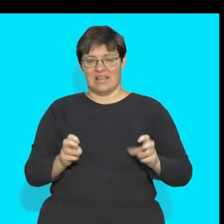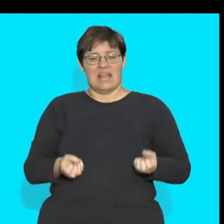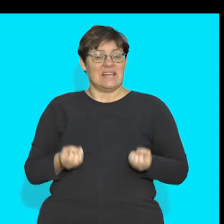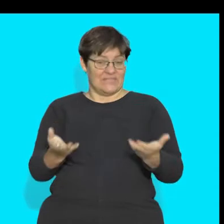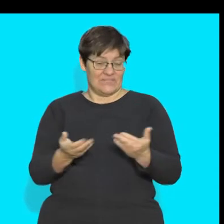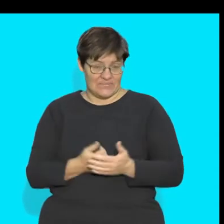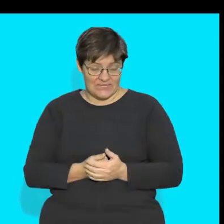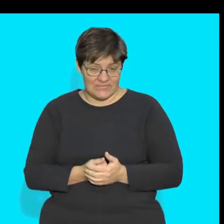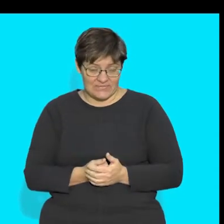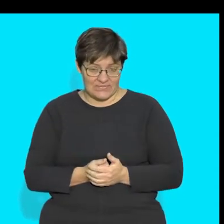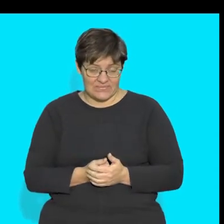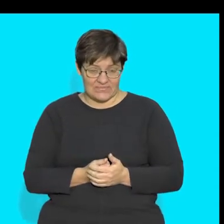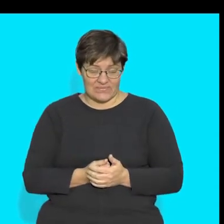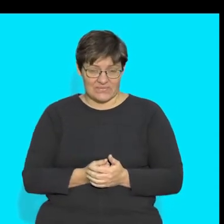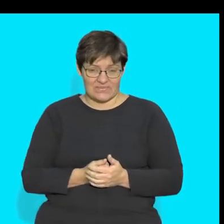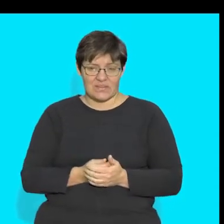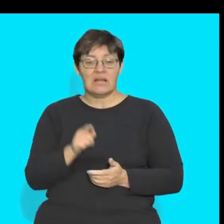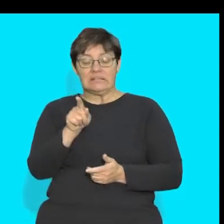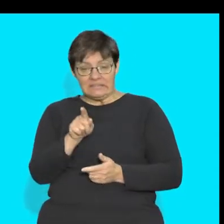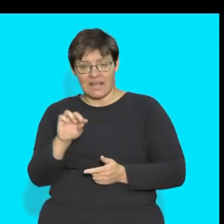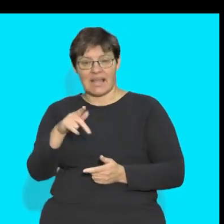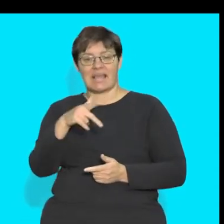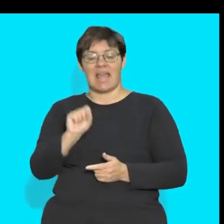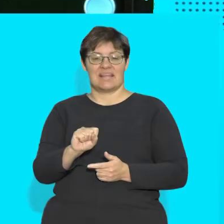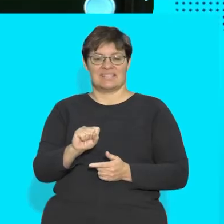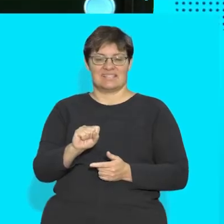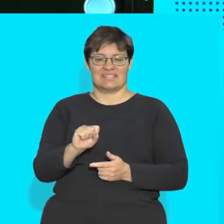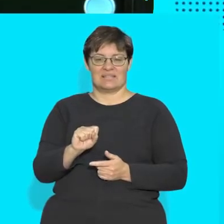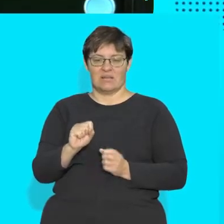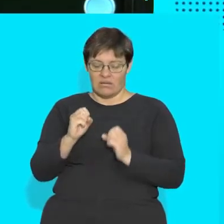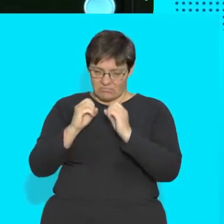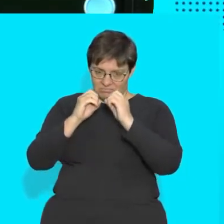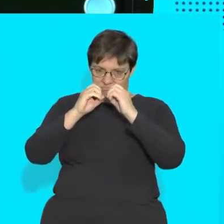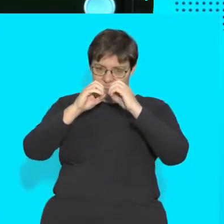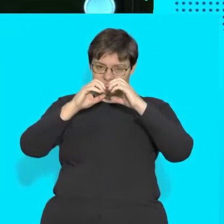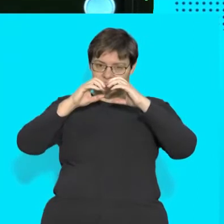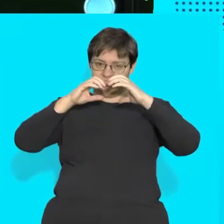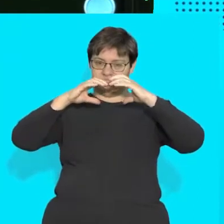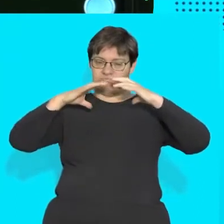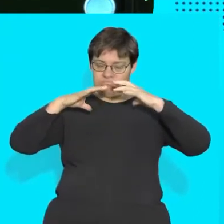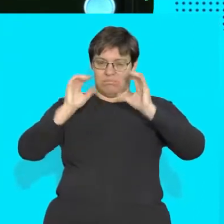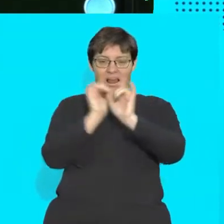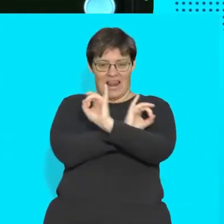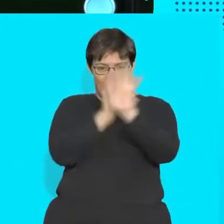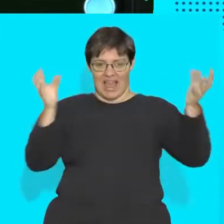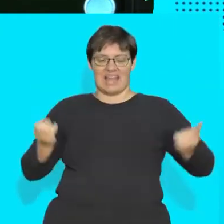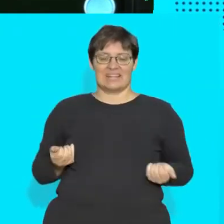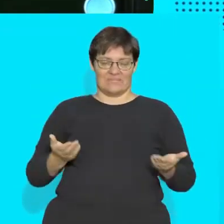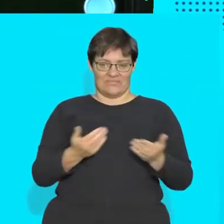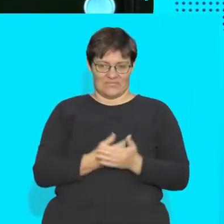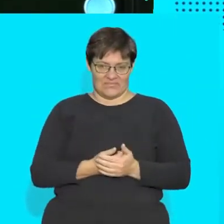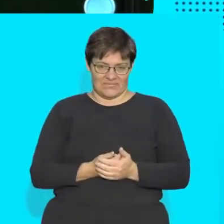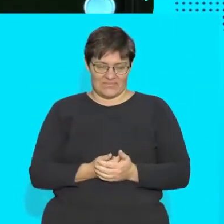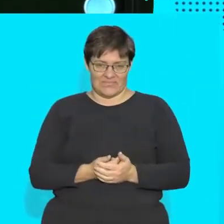That excitement causes the gas to glow. It causes the gas to give off